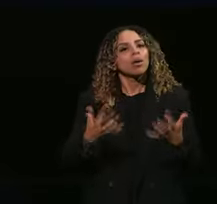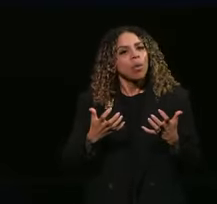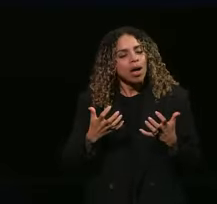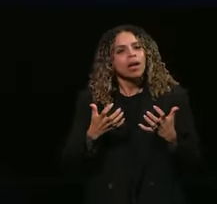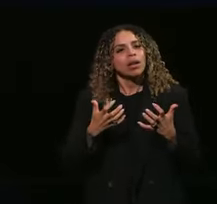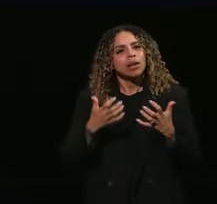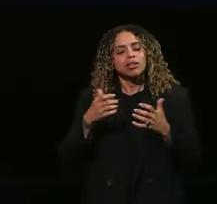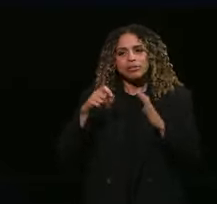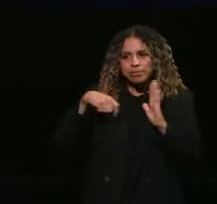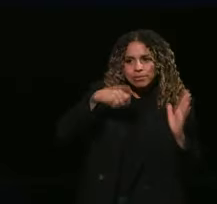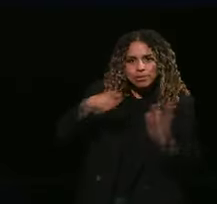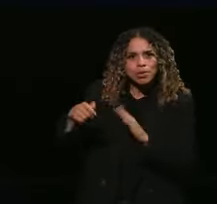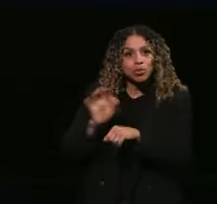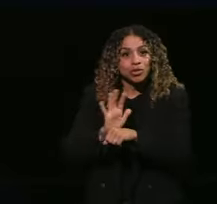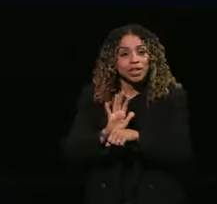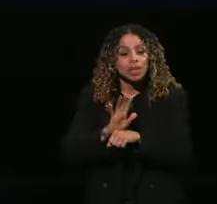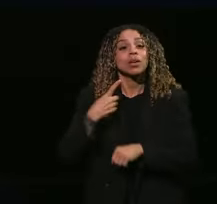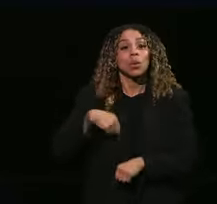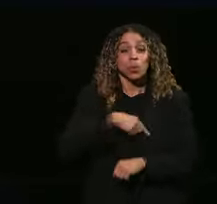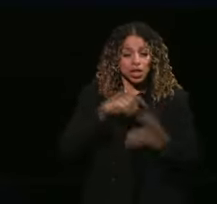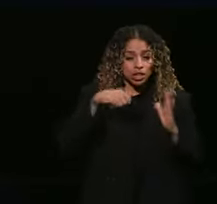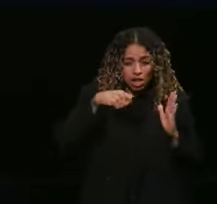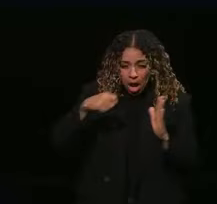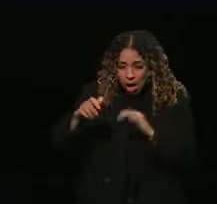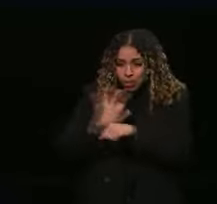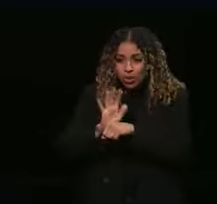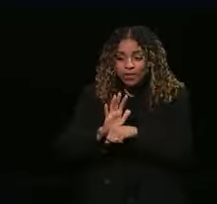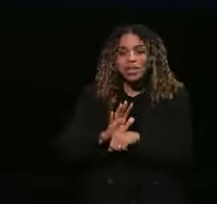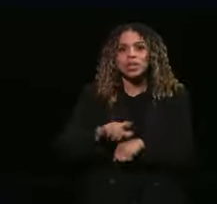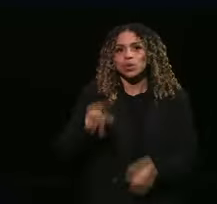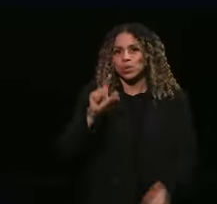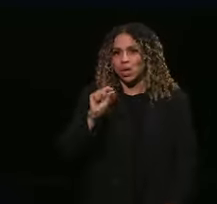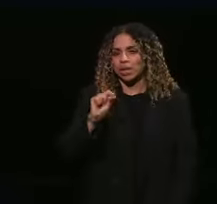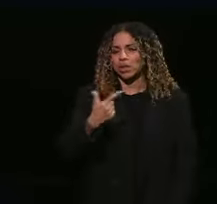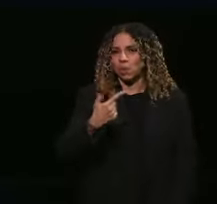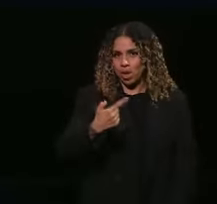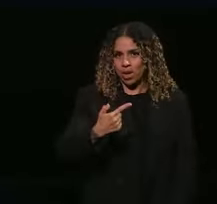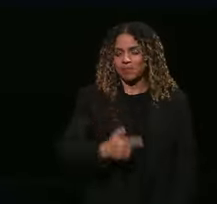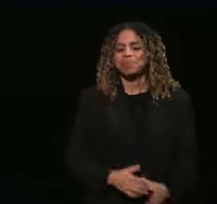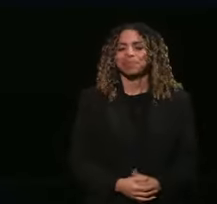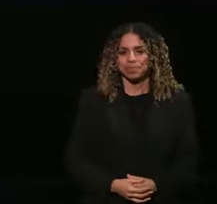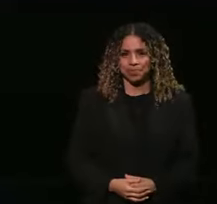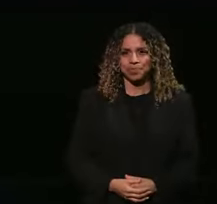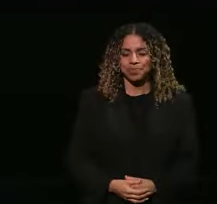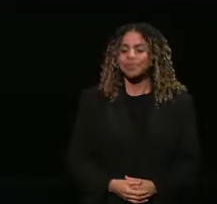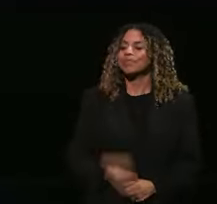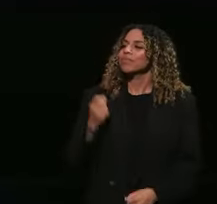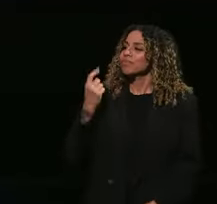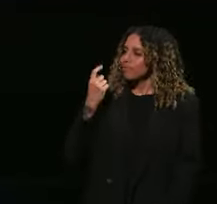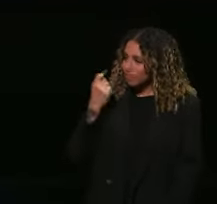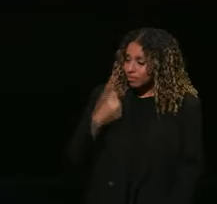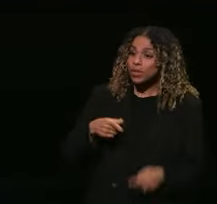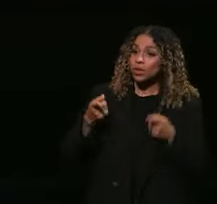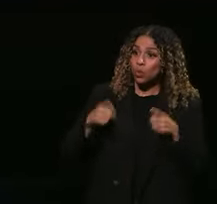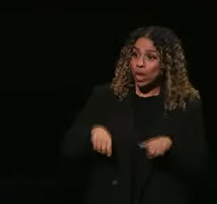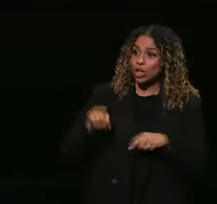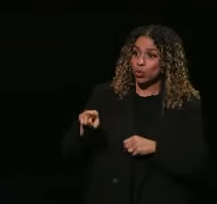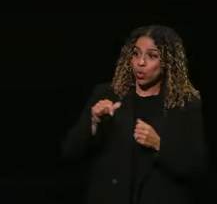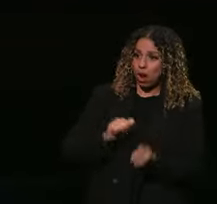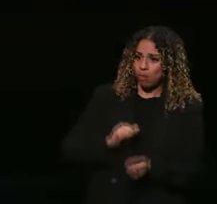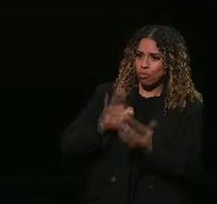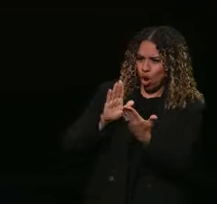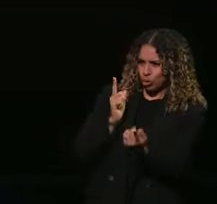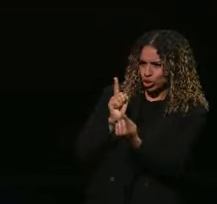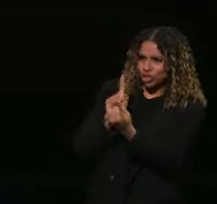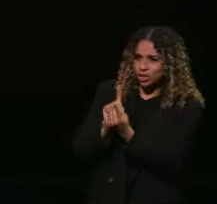And then we shot the movie in 2021. And so when you approached her, you